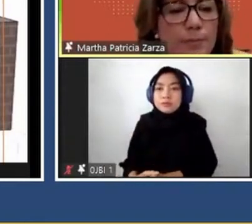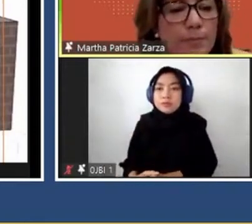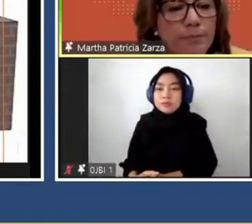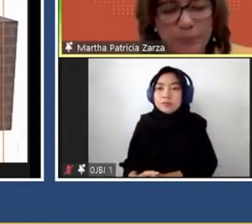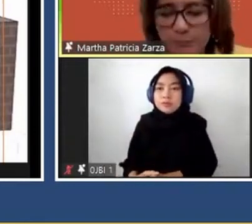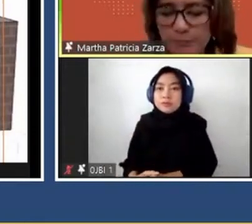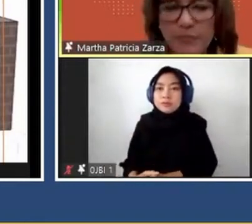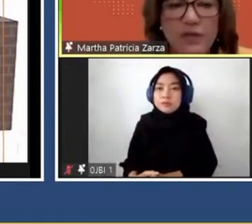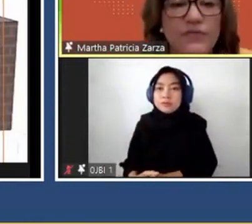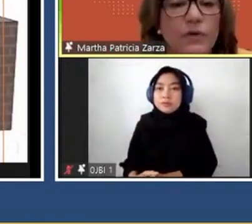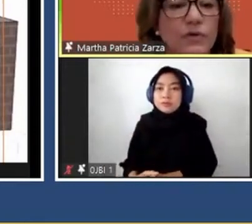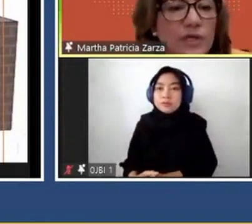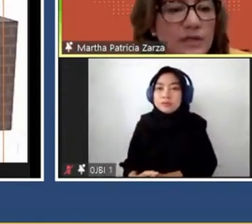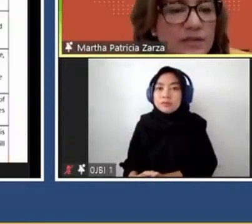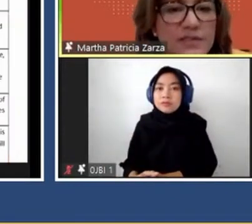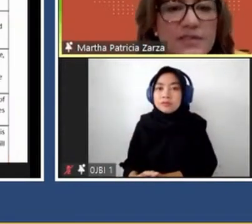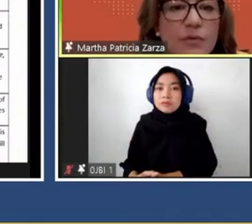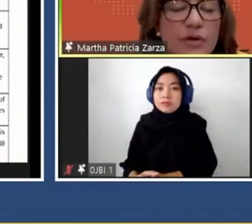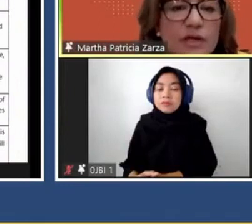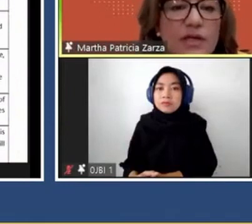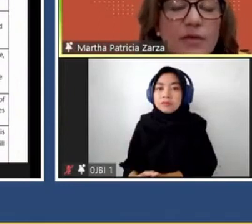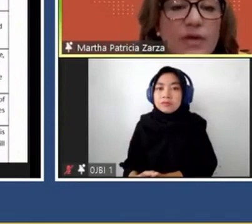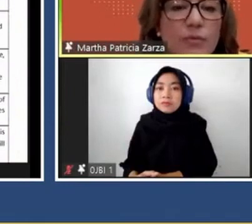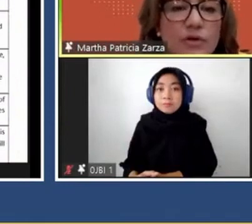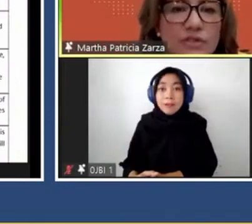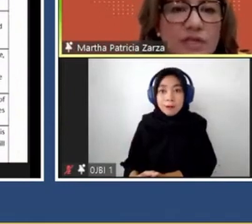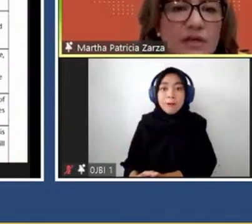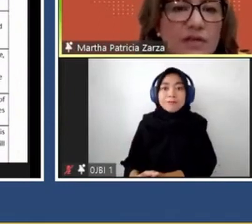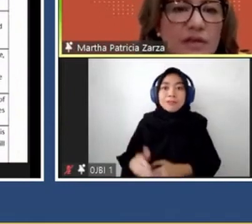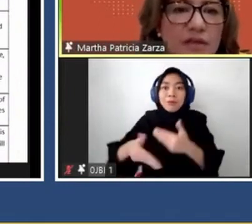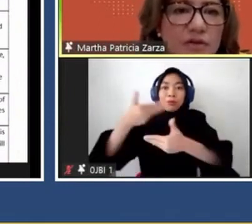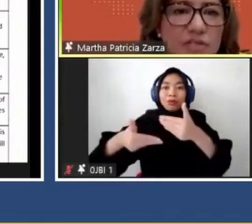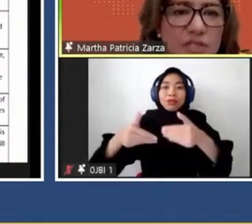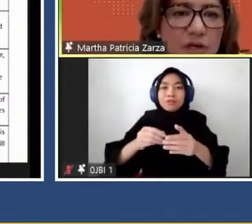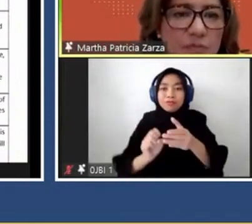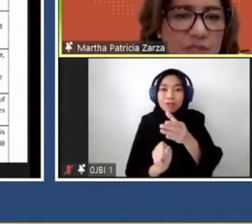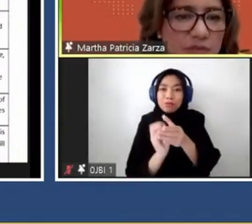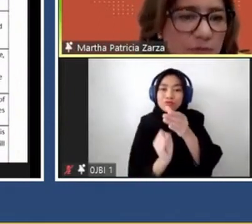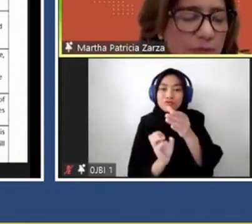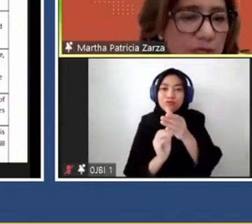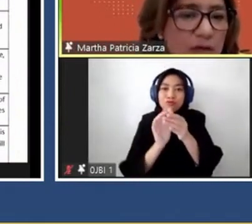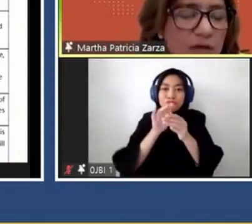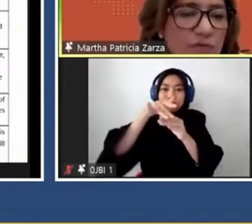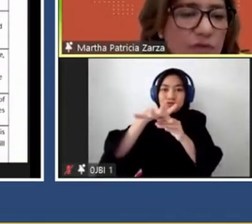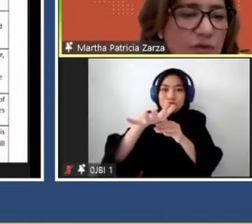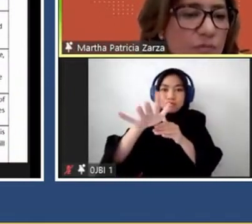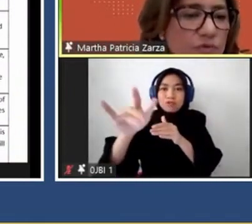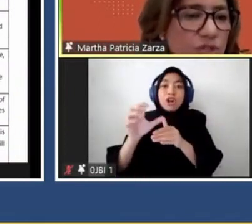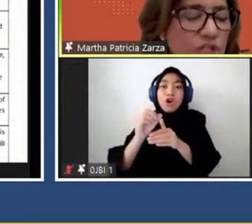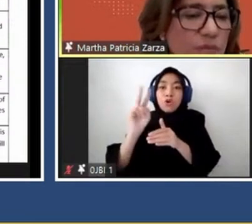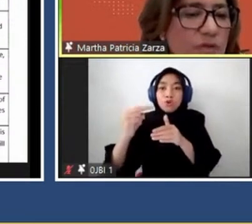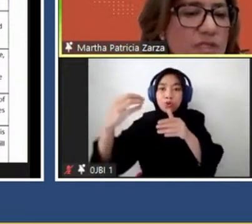So this is the way it works. The The oxygen comes in from here for